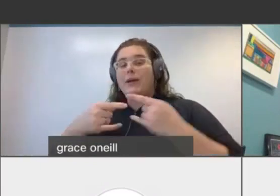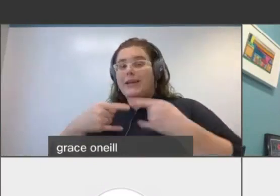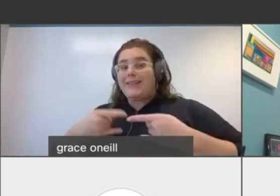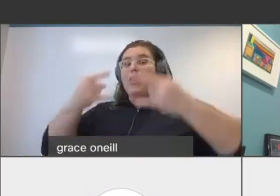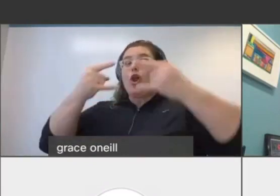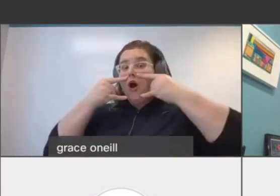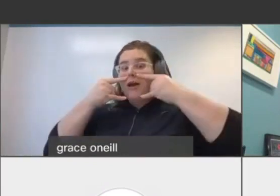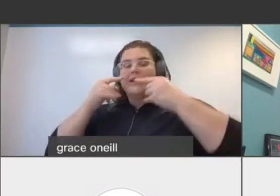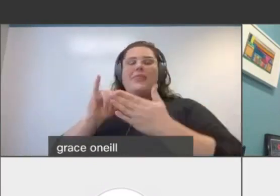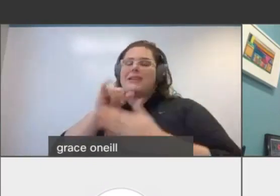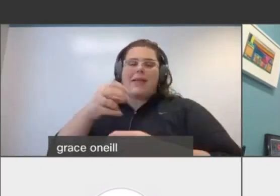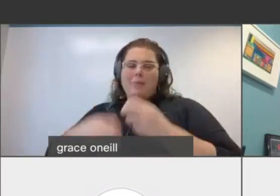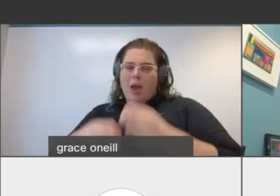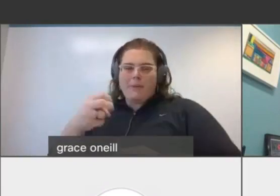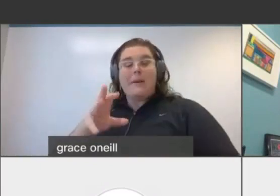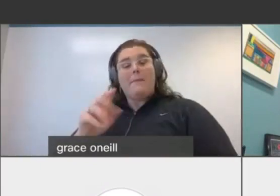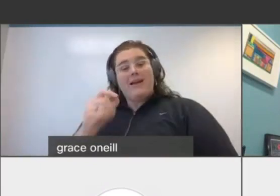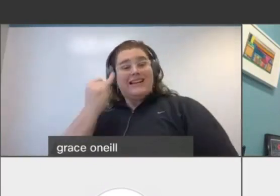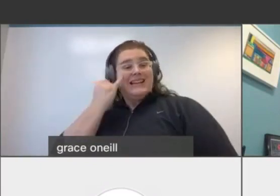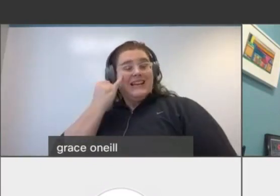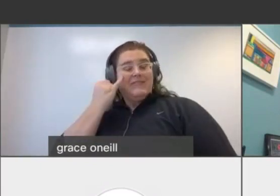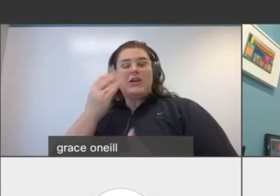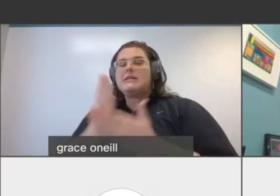put a mask on. But if at some point